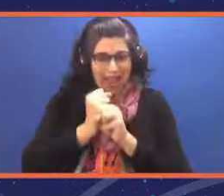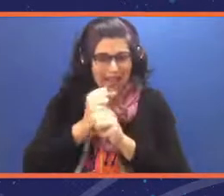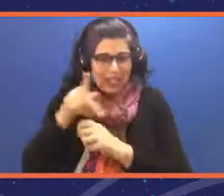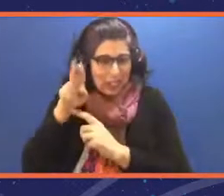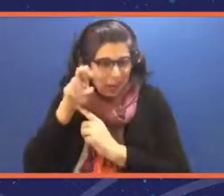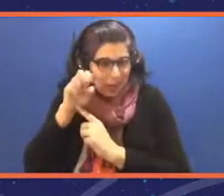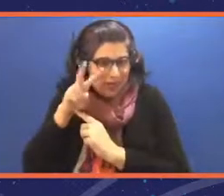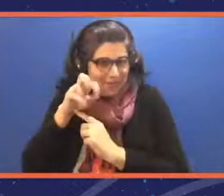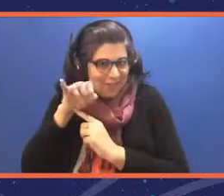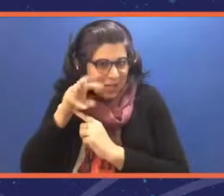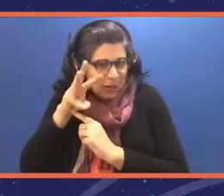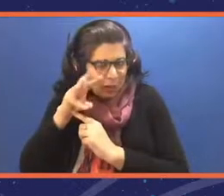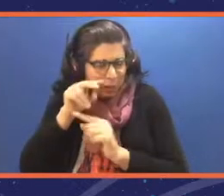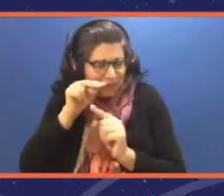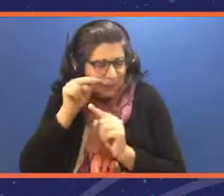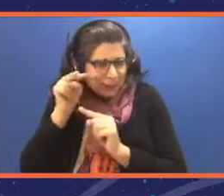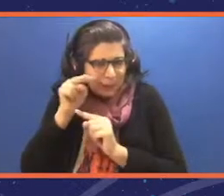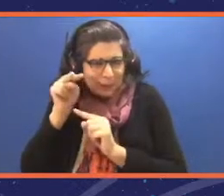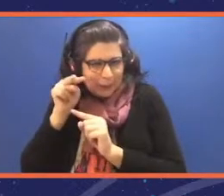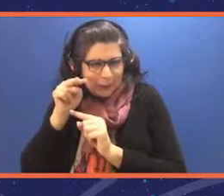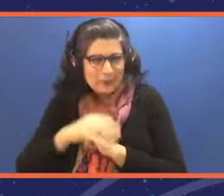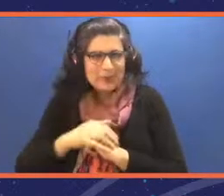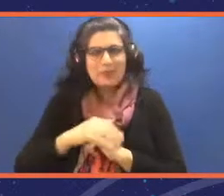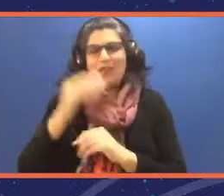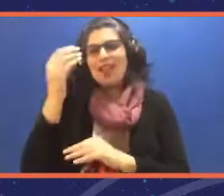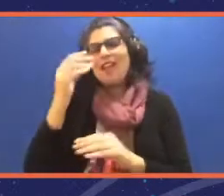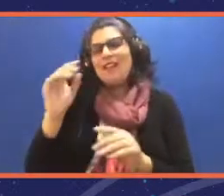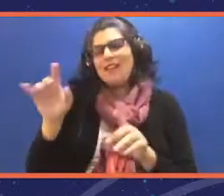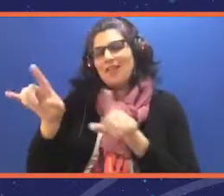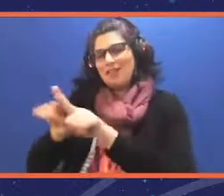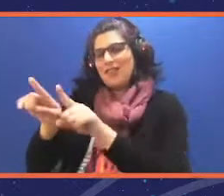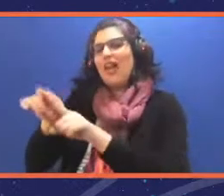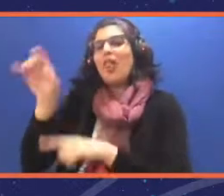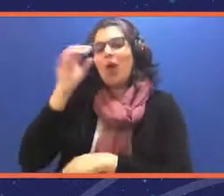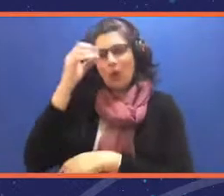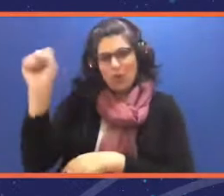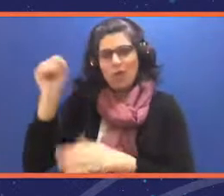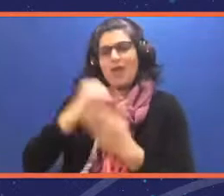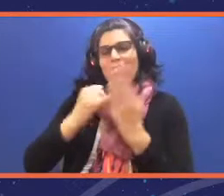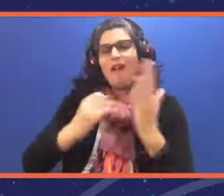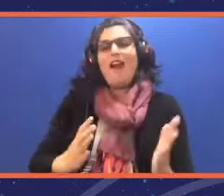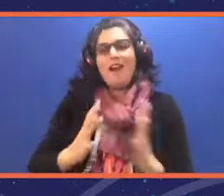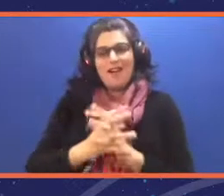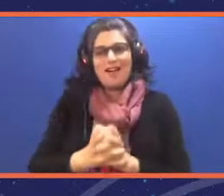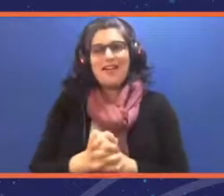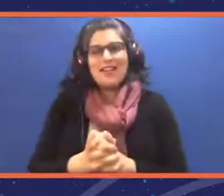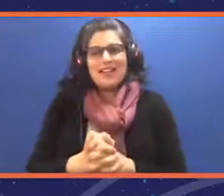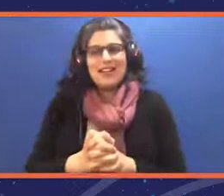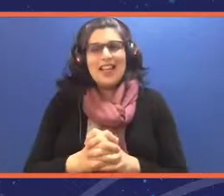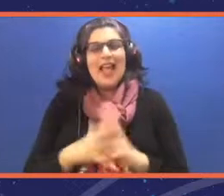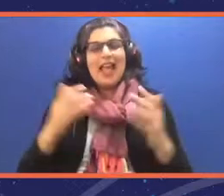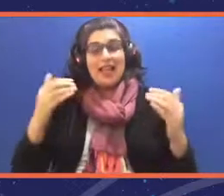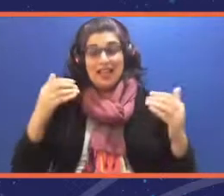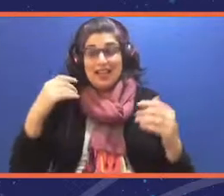Salgado, a movement beloved movement artist, has graced us with some visuals for you to look at.